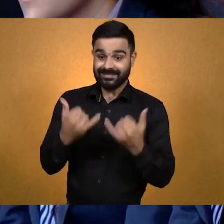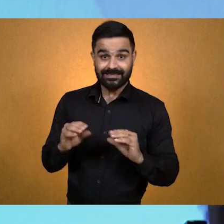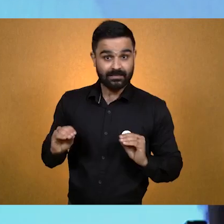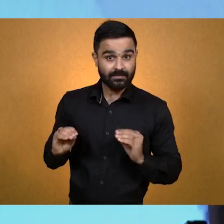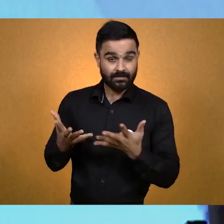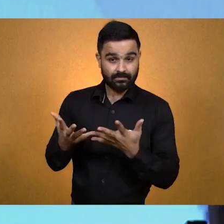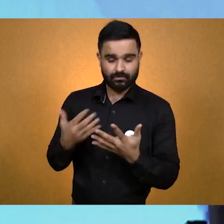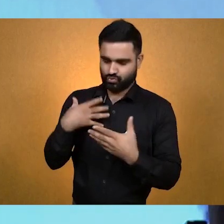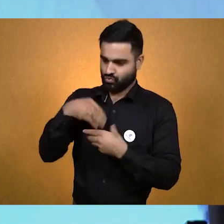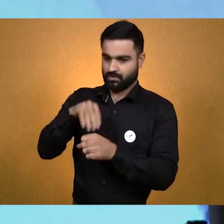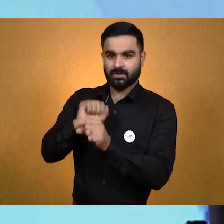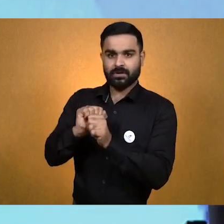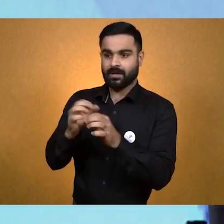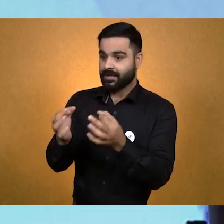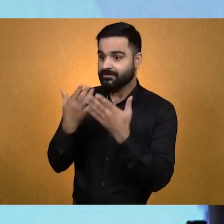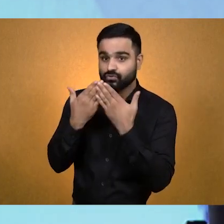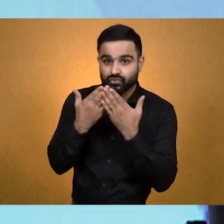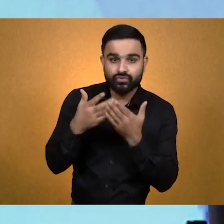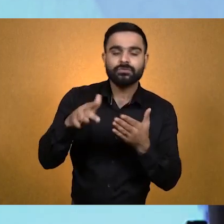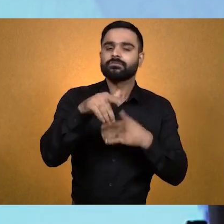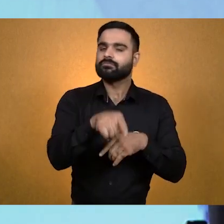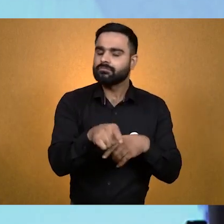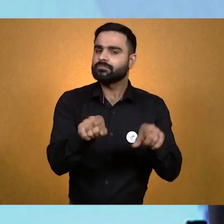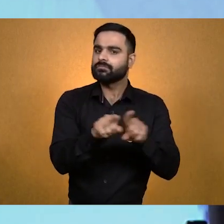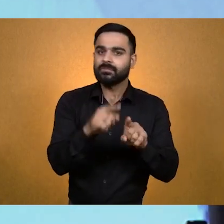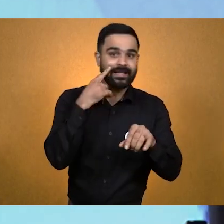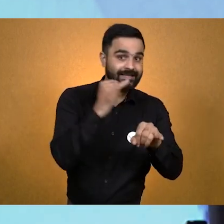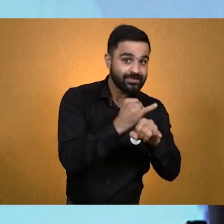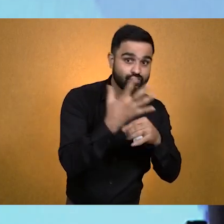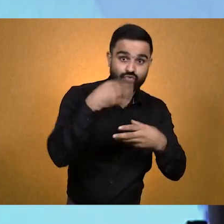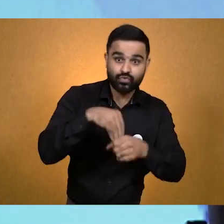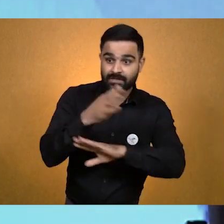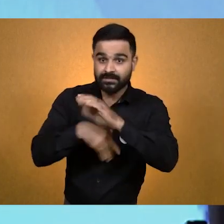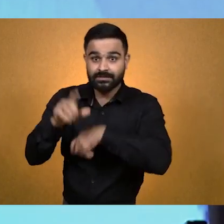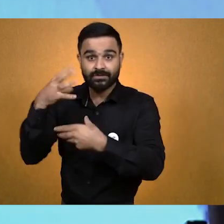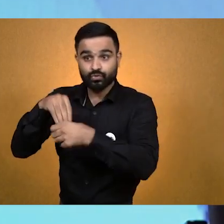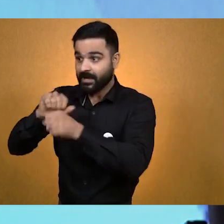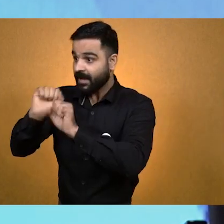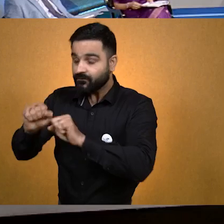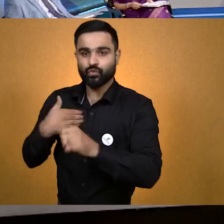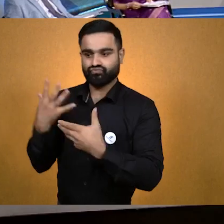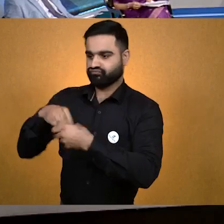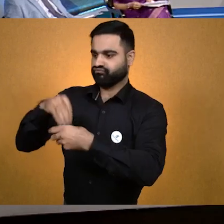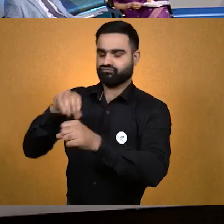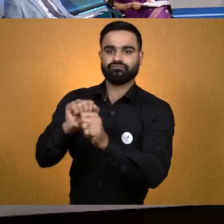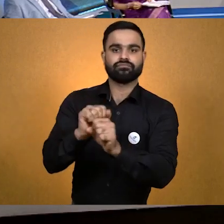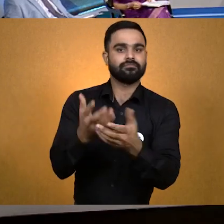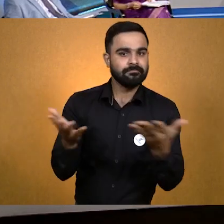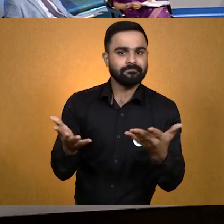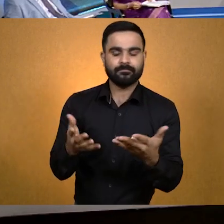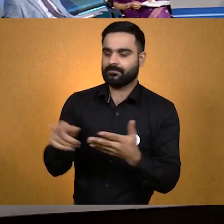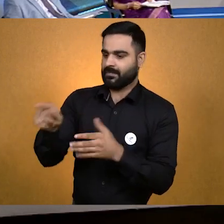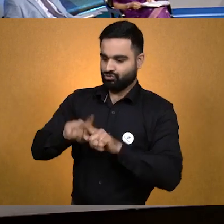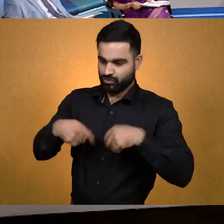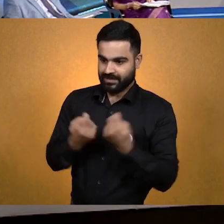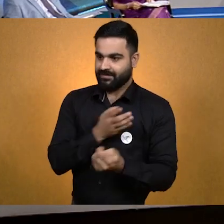with, we work with special schools and children, with institutions working with children with disabilities, where we send in our